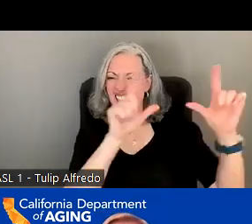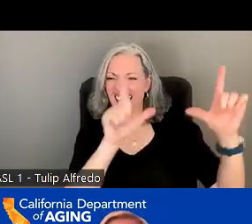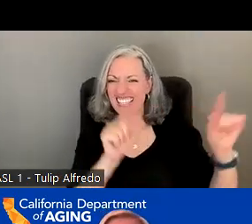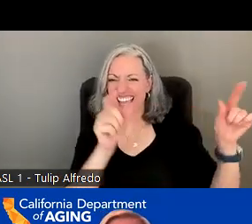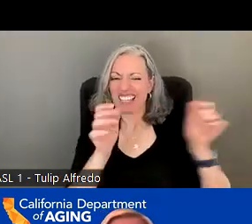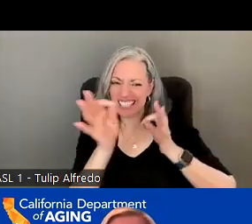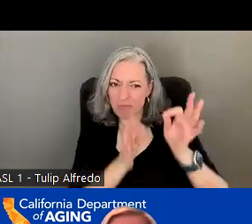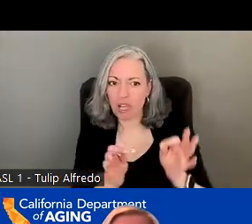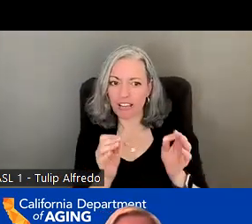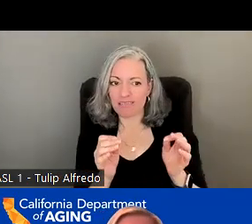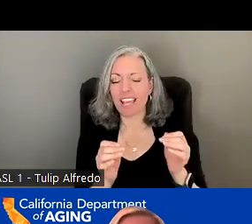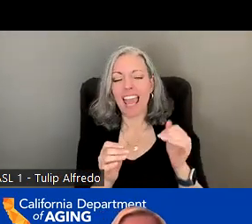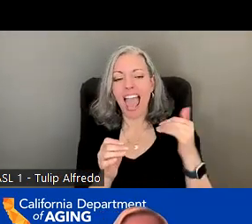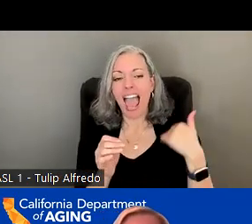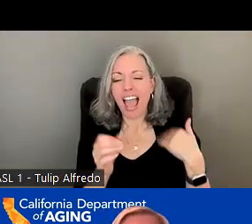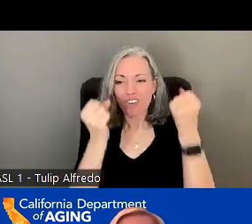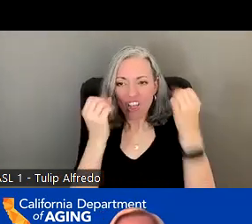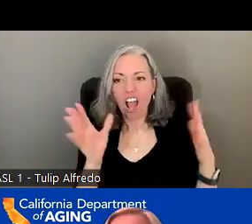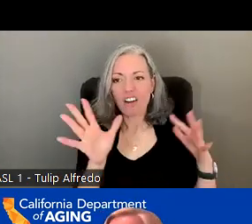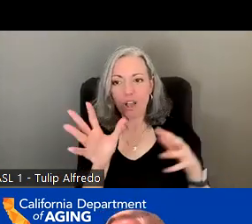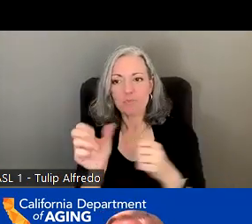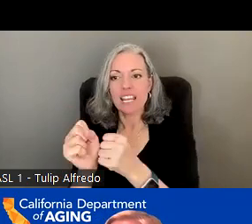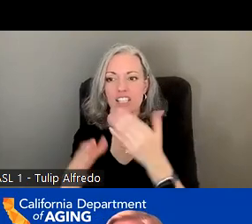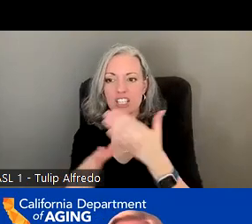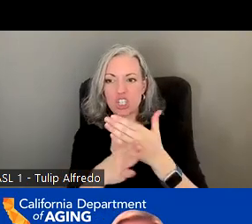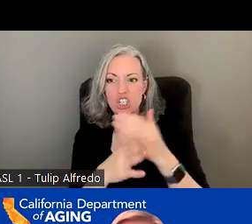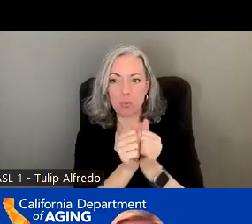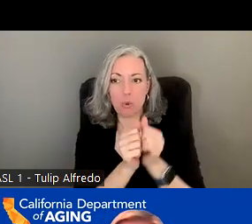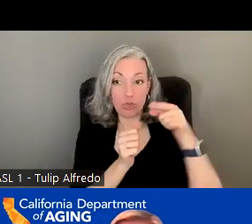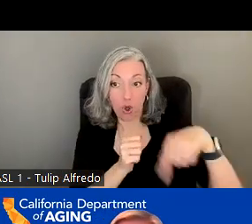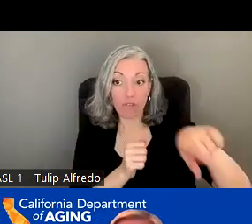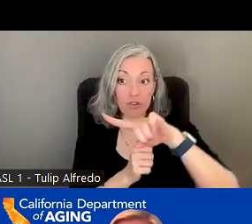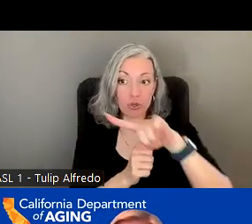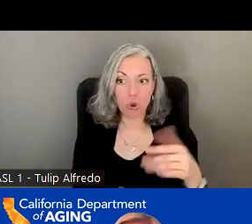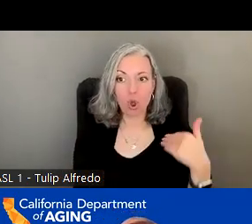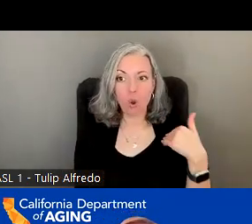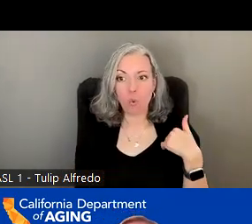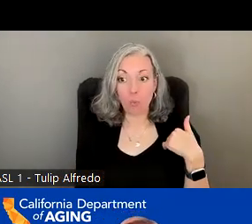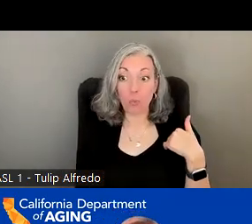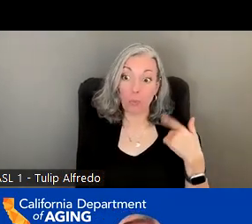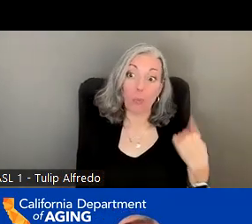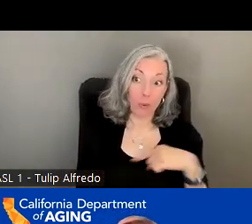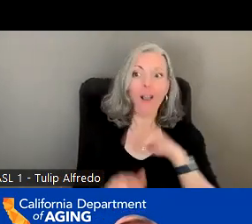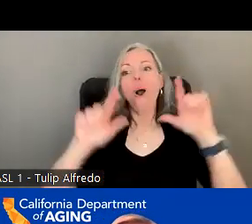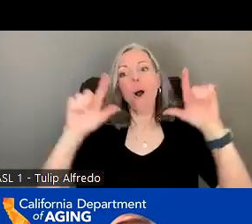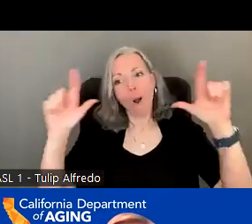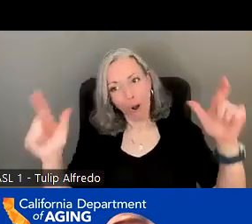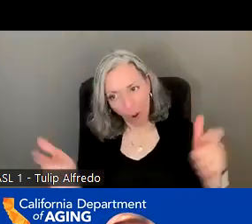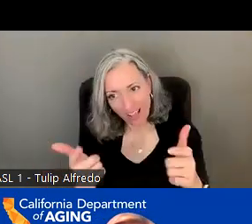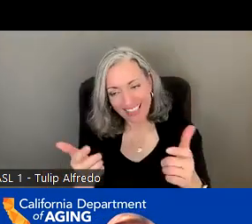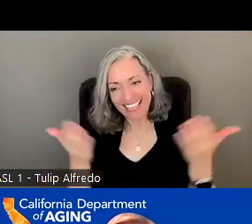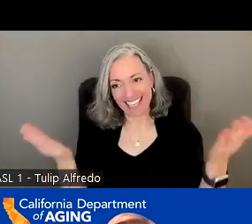Quite a few updates that I was wanting to share with all of you. We have had all of us